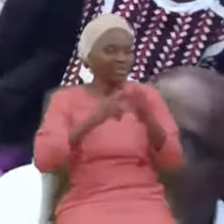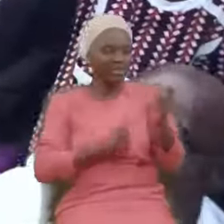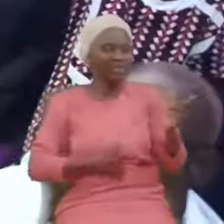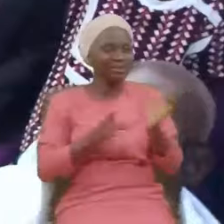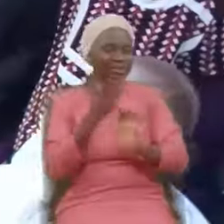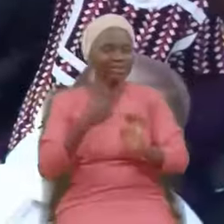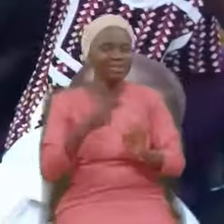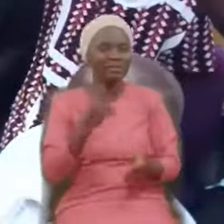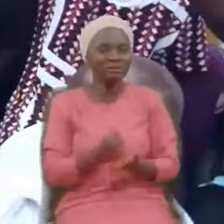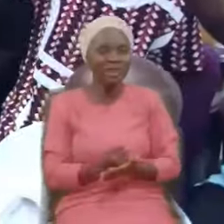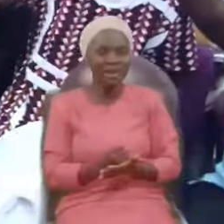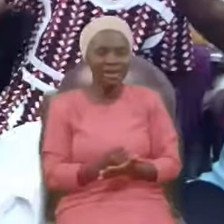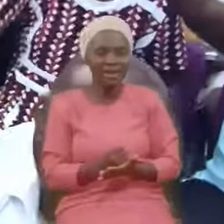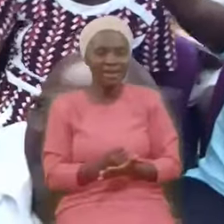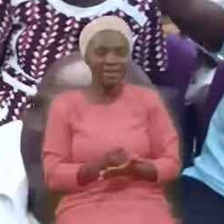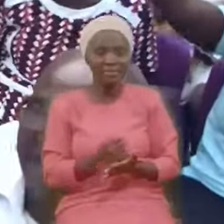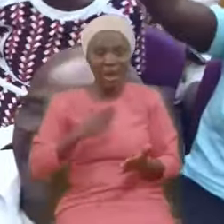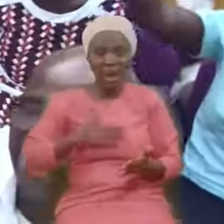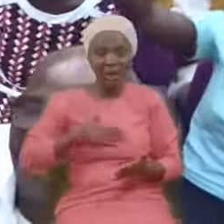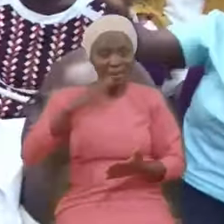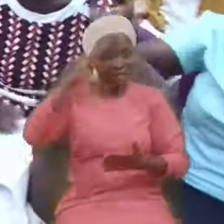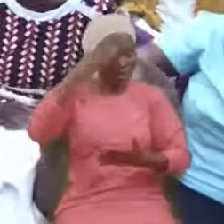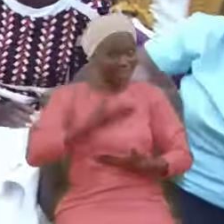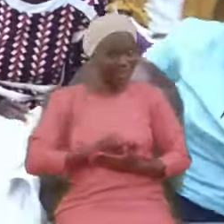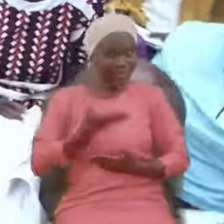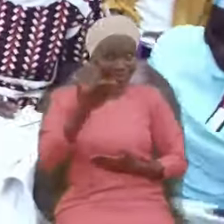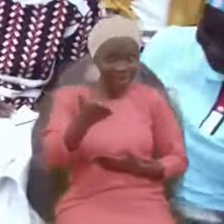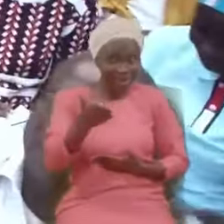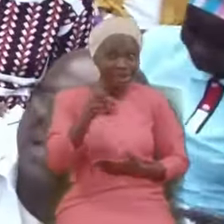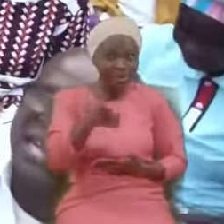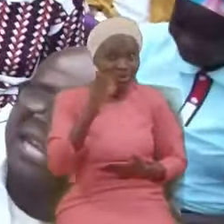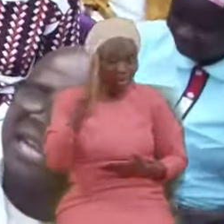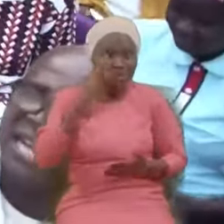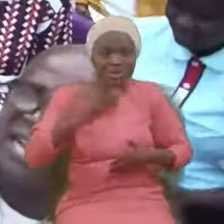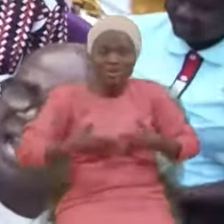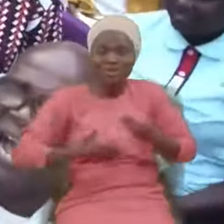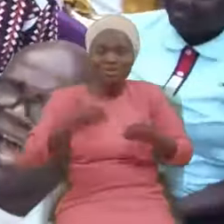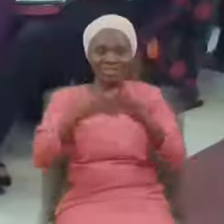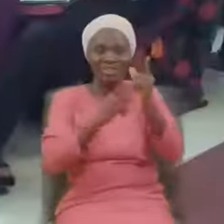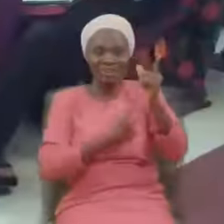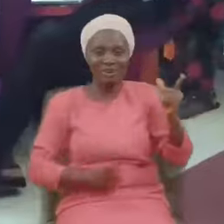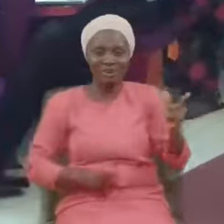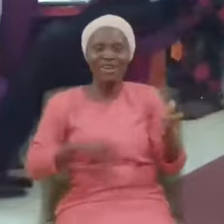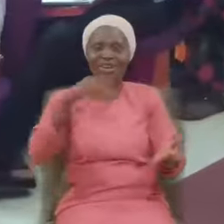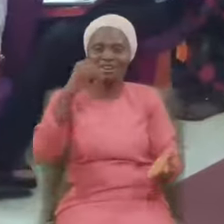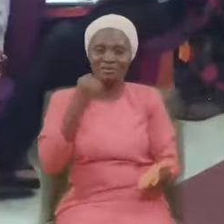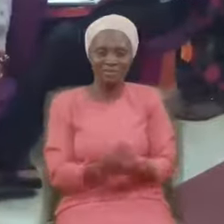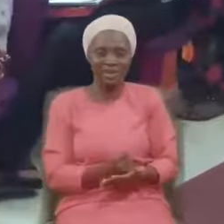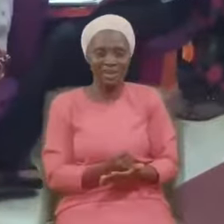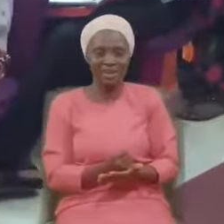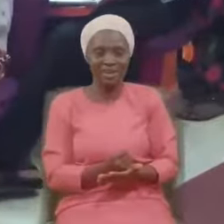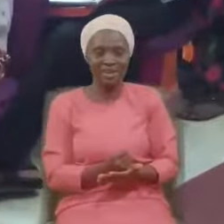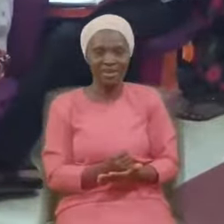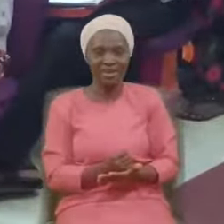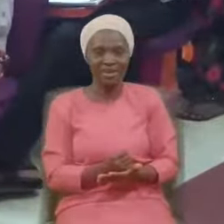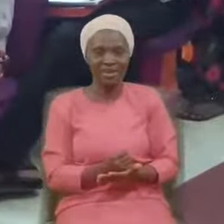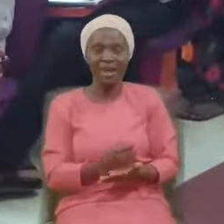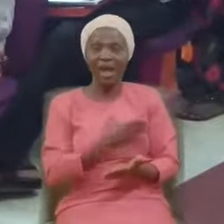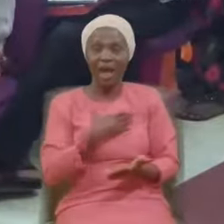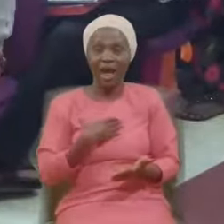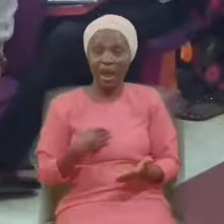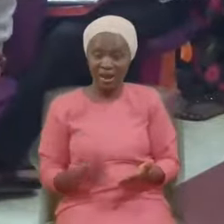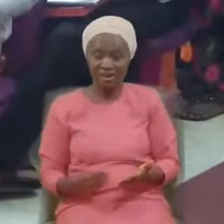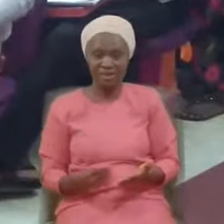Lord. My son there tonight, thou shalt rejoice in the Lord. And